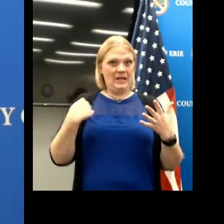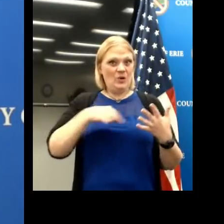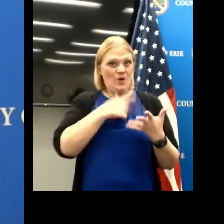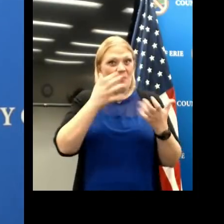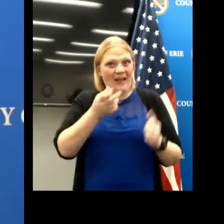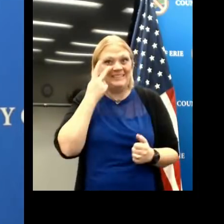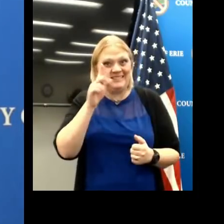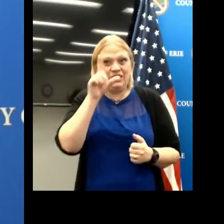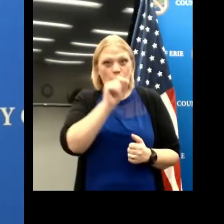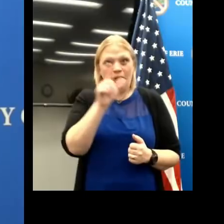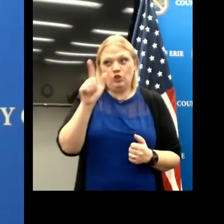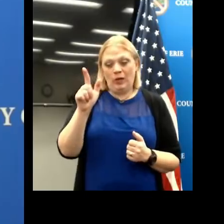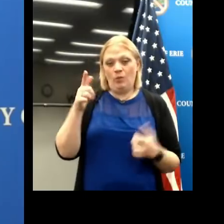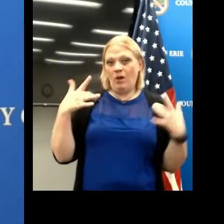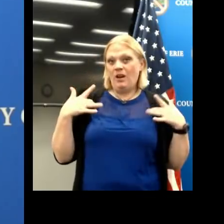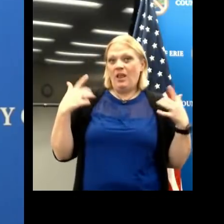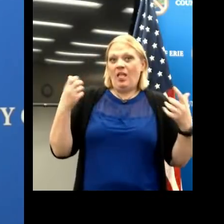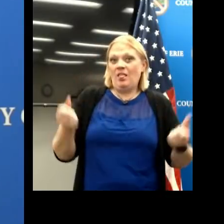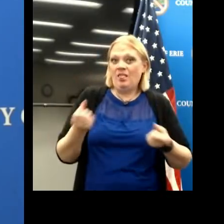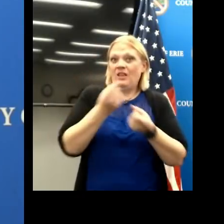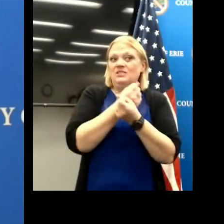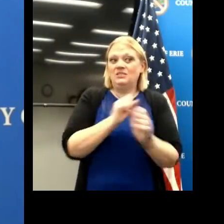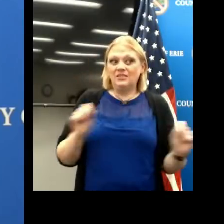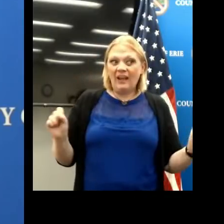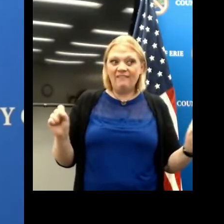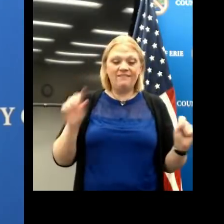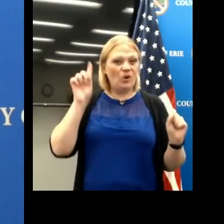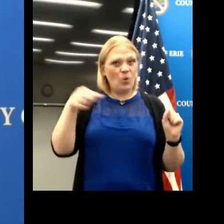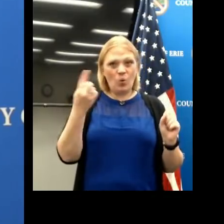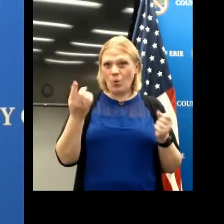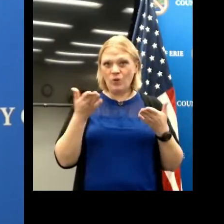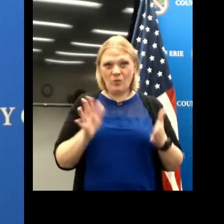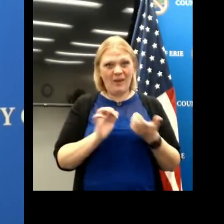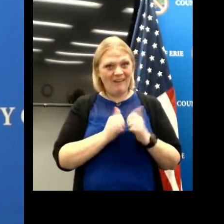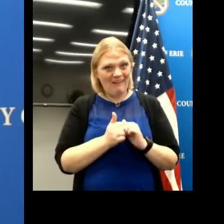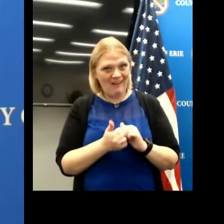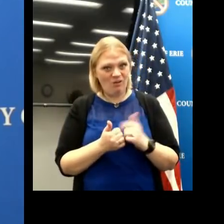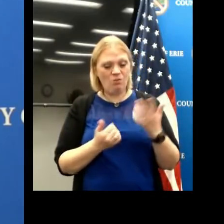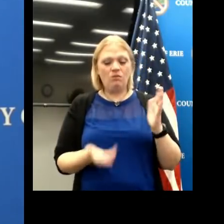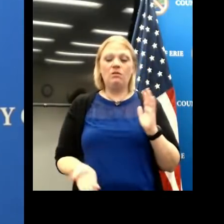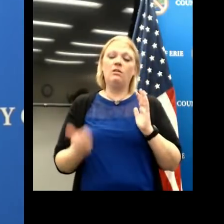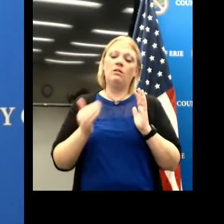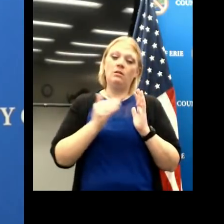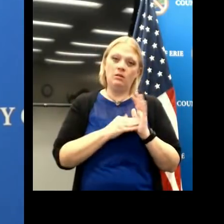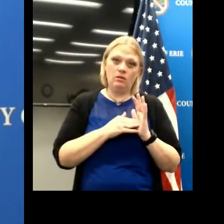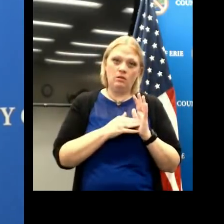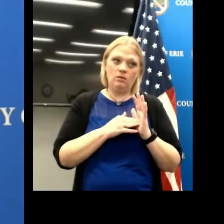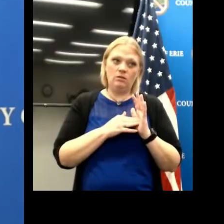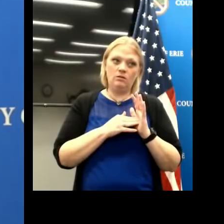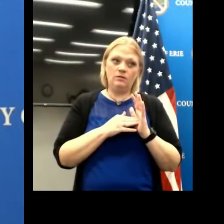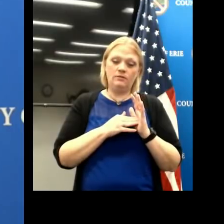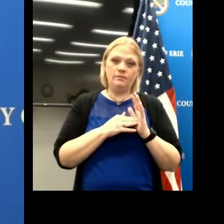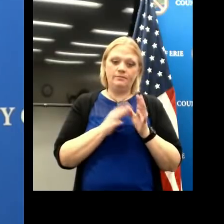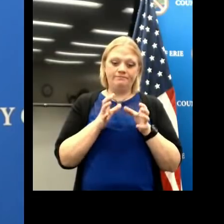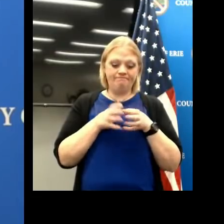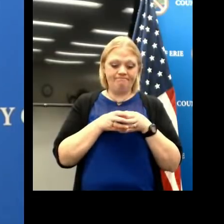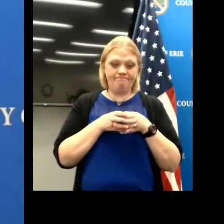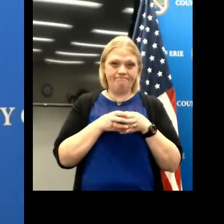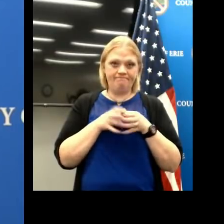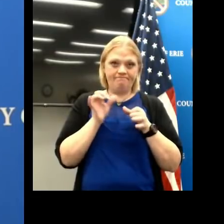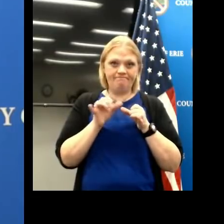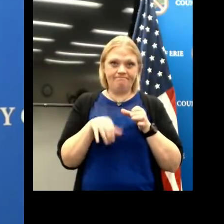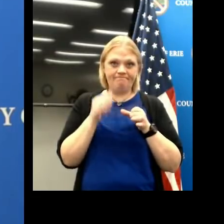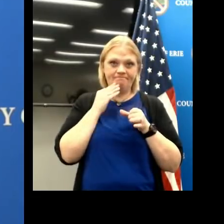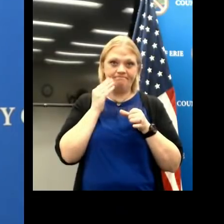2021 healthy and safe. And the only way we're going to do that is, again, hunker down when your